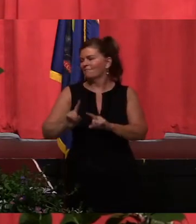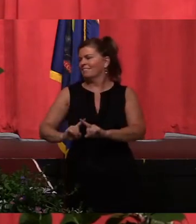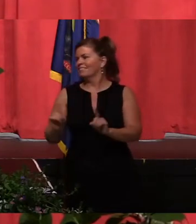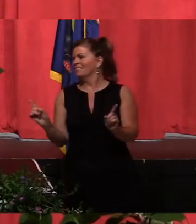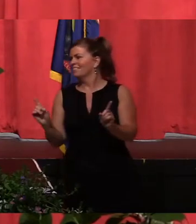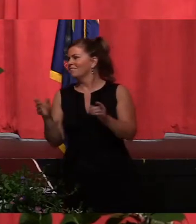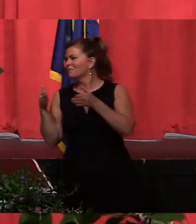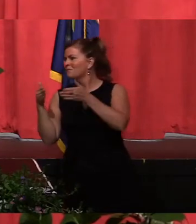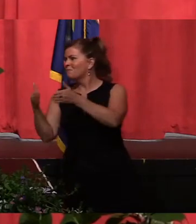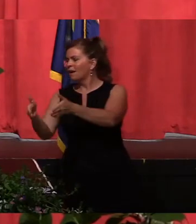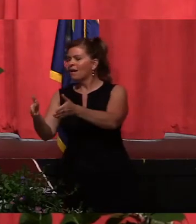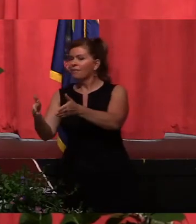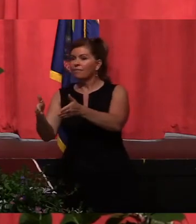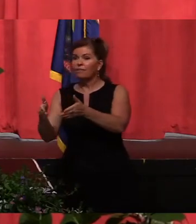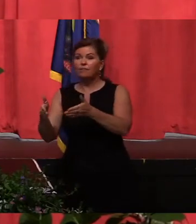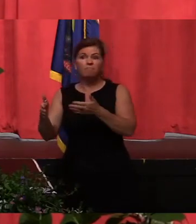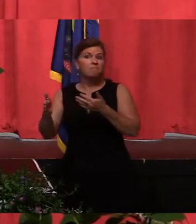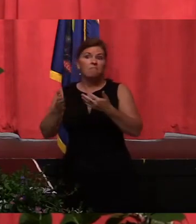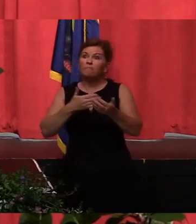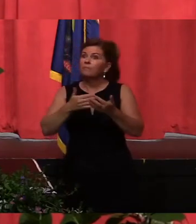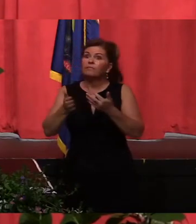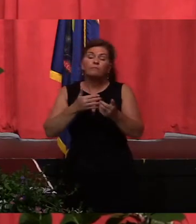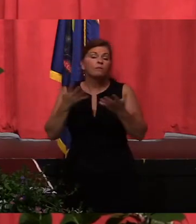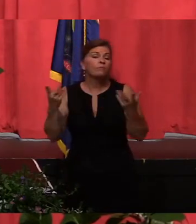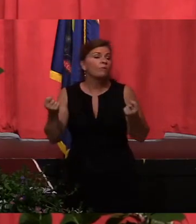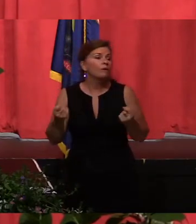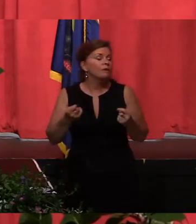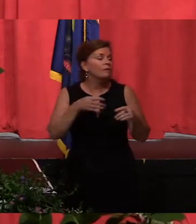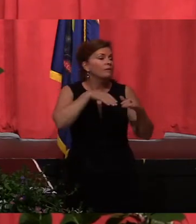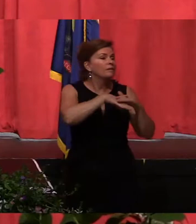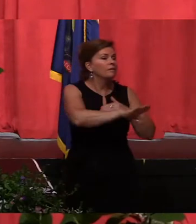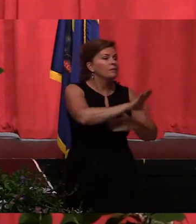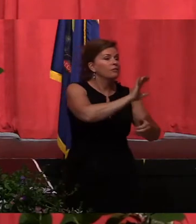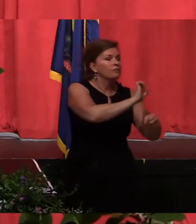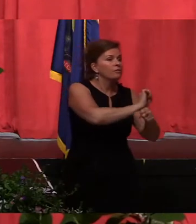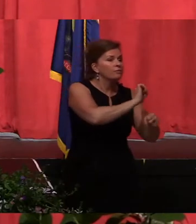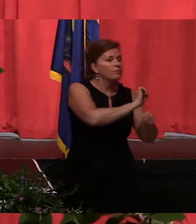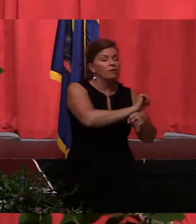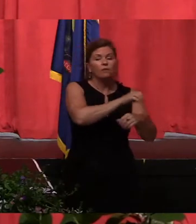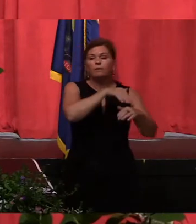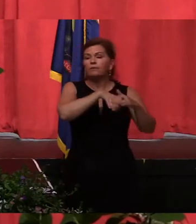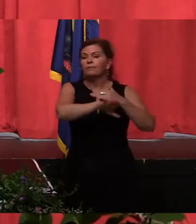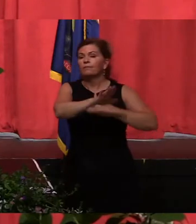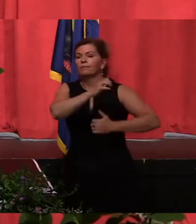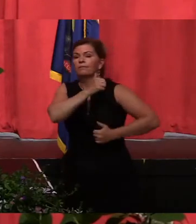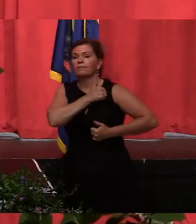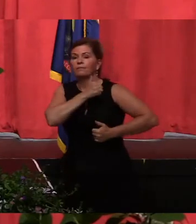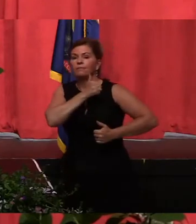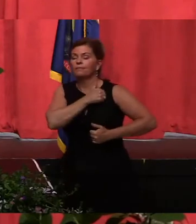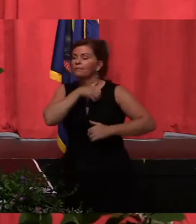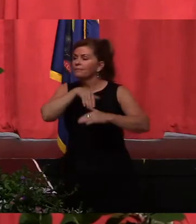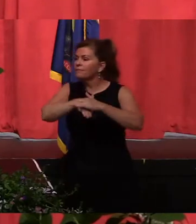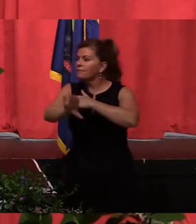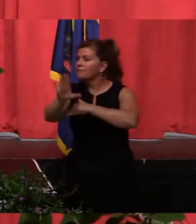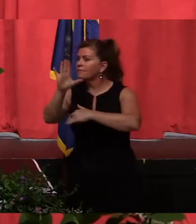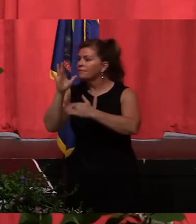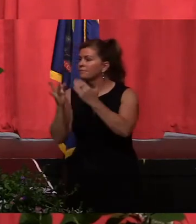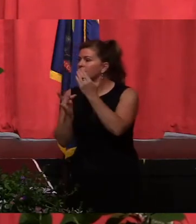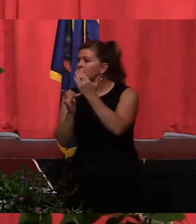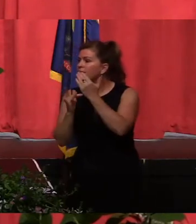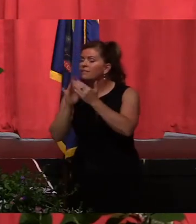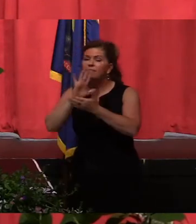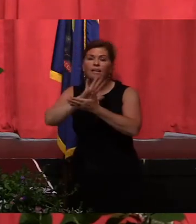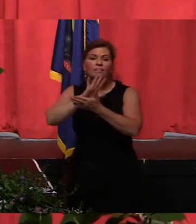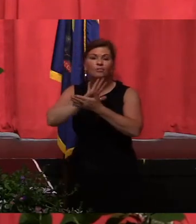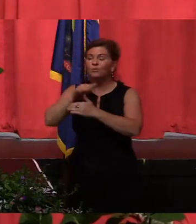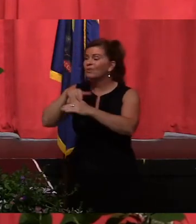route, be it directly into a job, to college, into the armed forces, a trades program, a